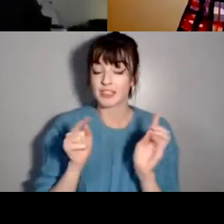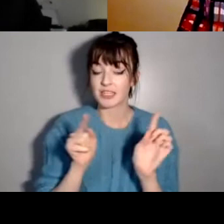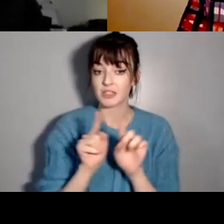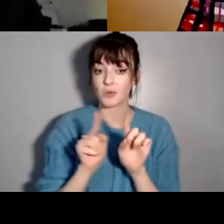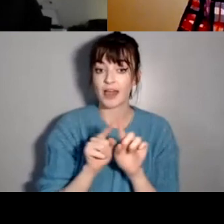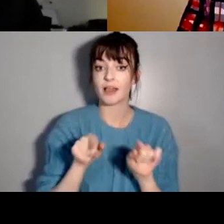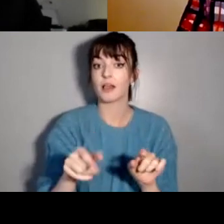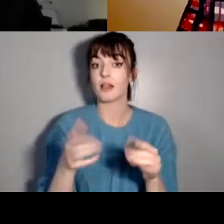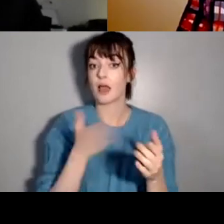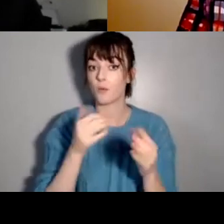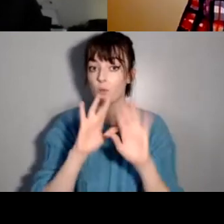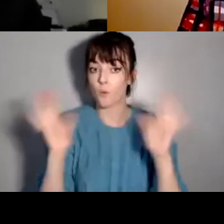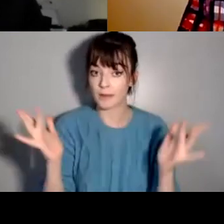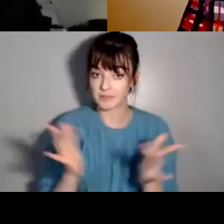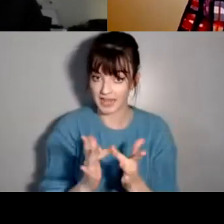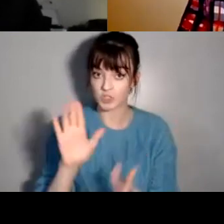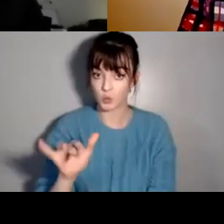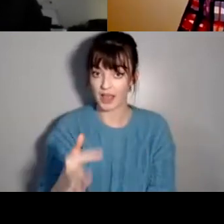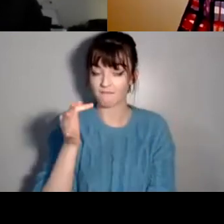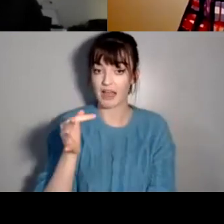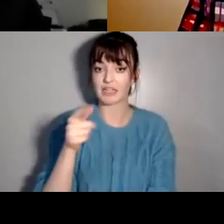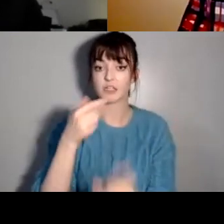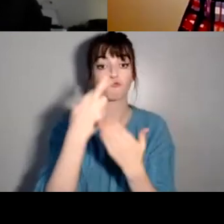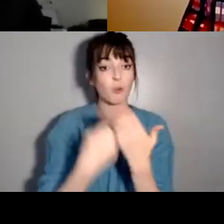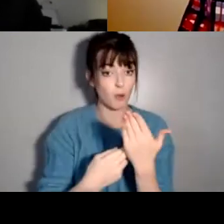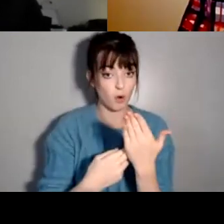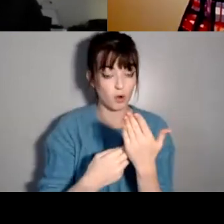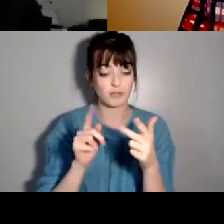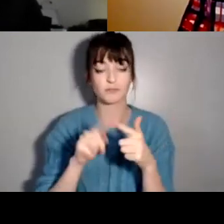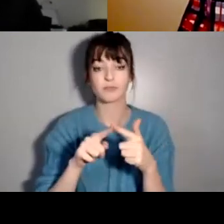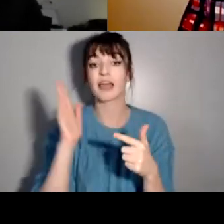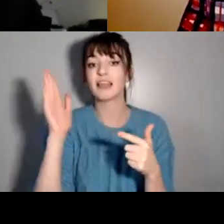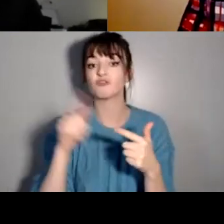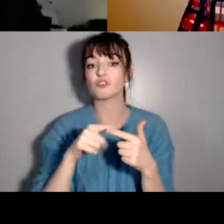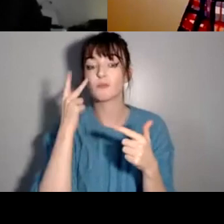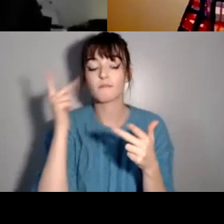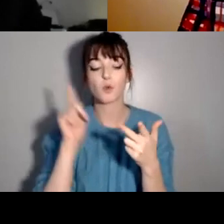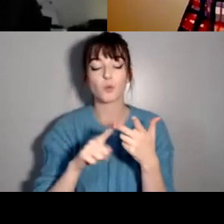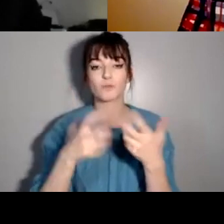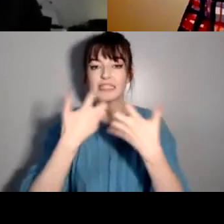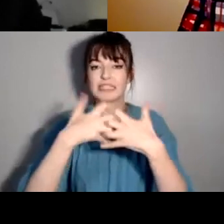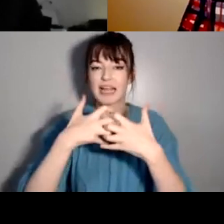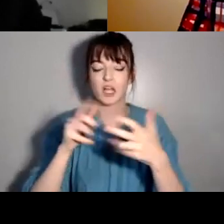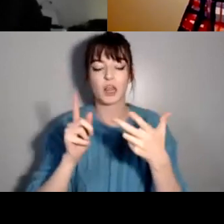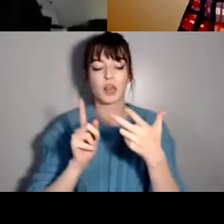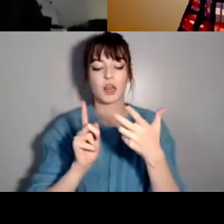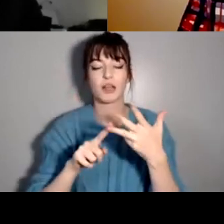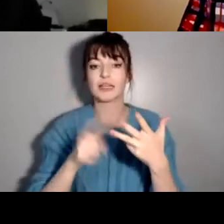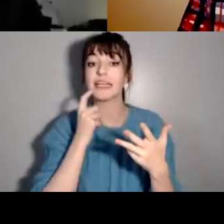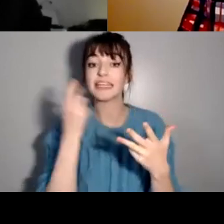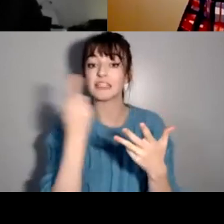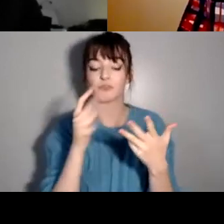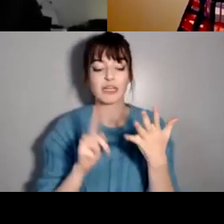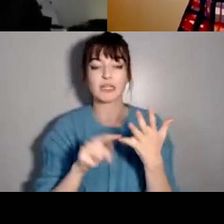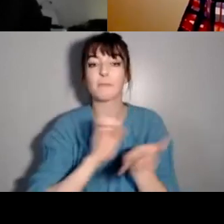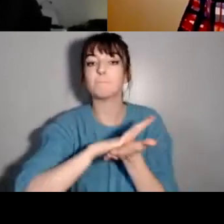the website, you'll find the main report, a literature review, a technical annex, an easy read version, and a plain English